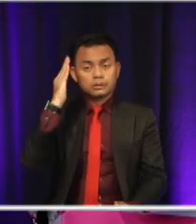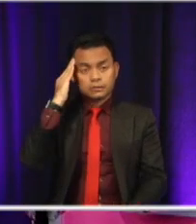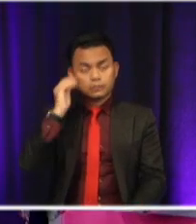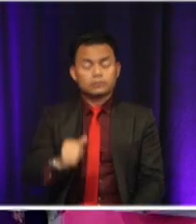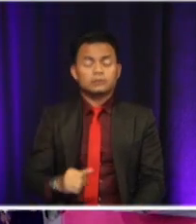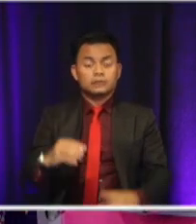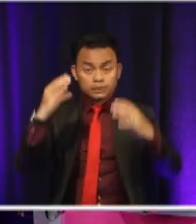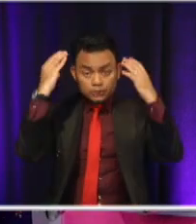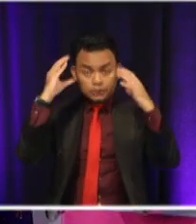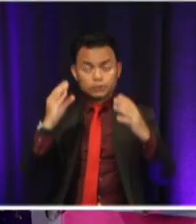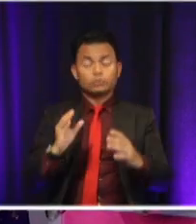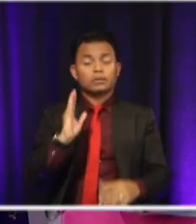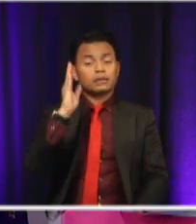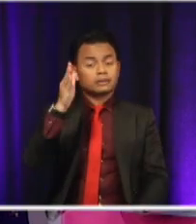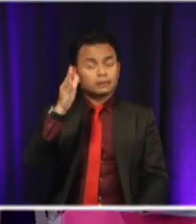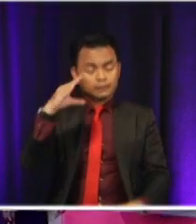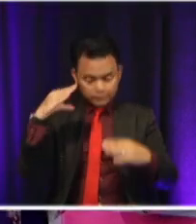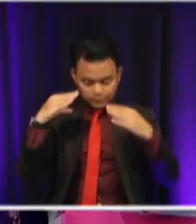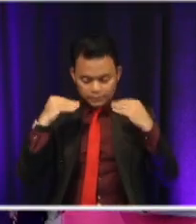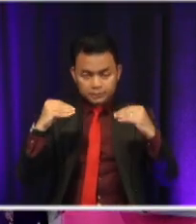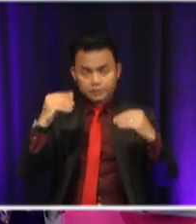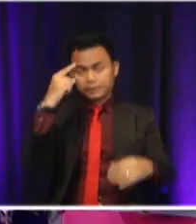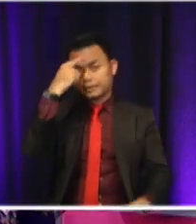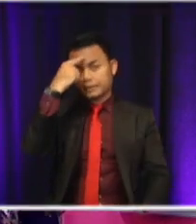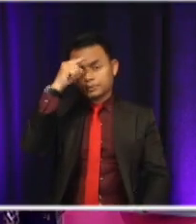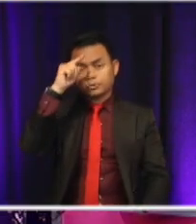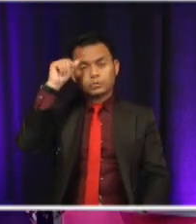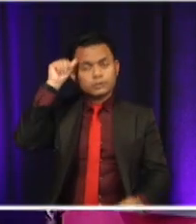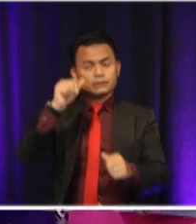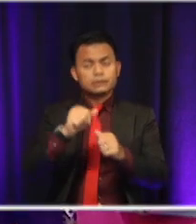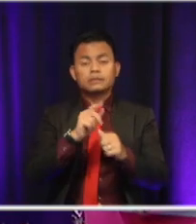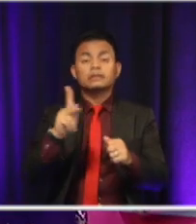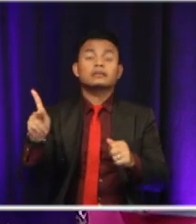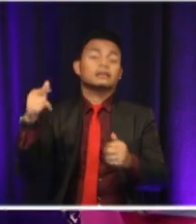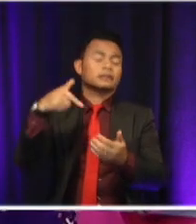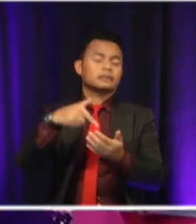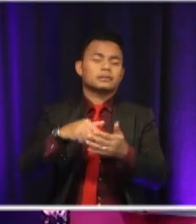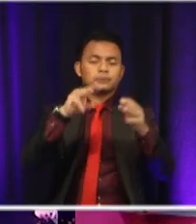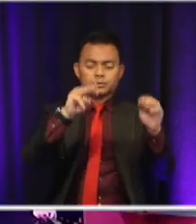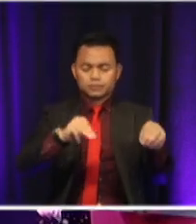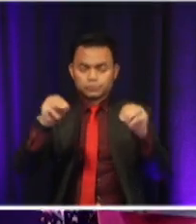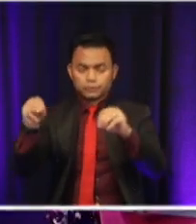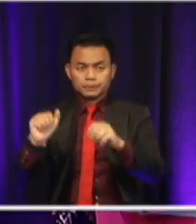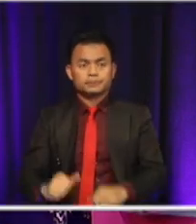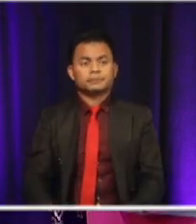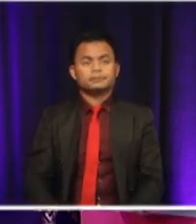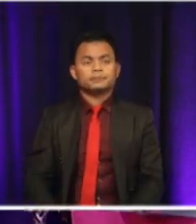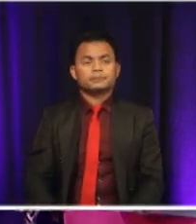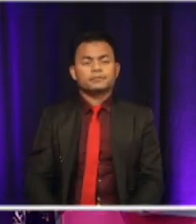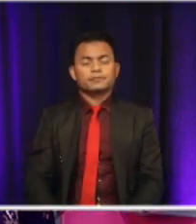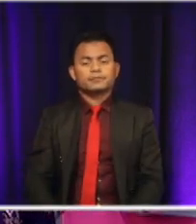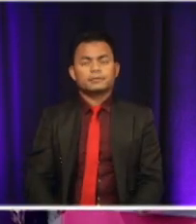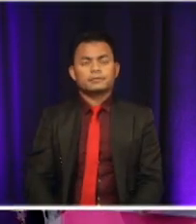through this 4 elements. The assessment objectives are made up of